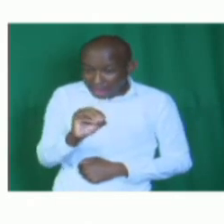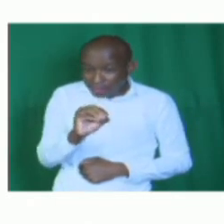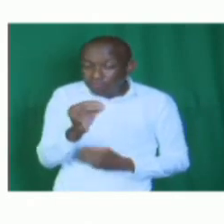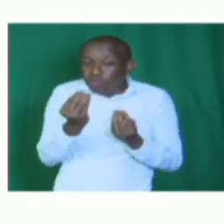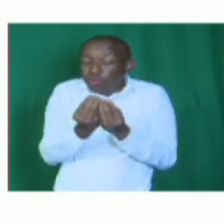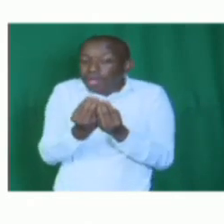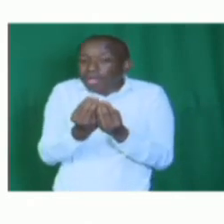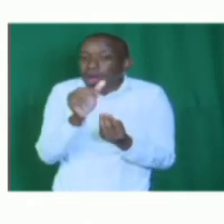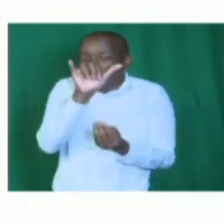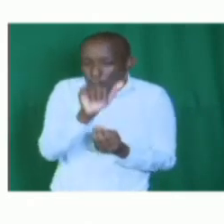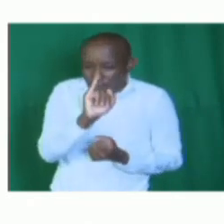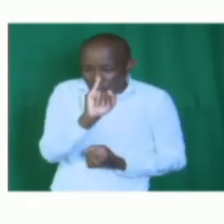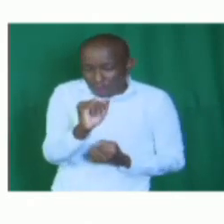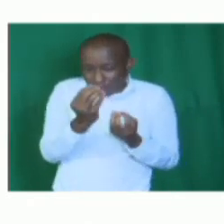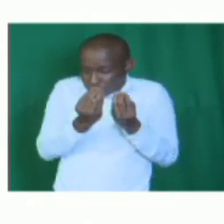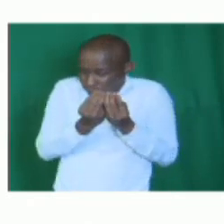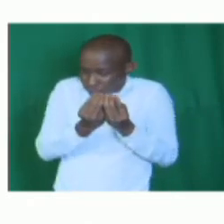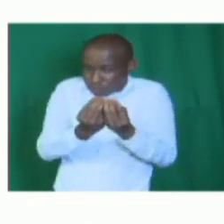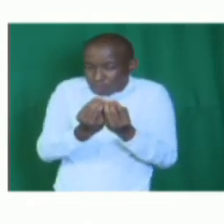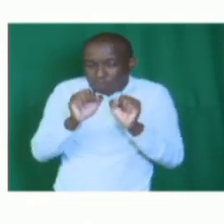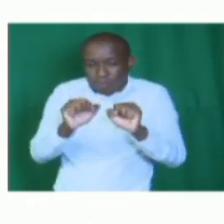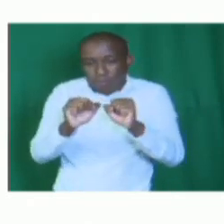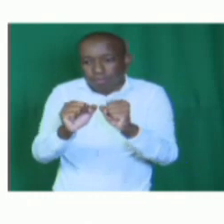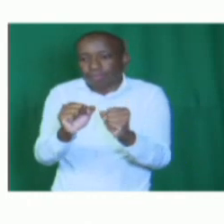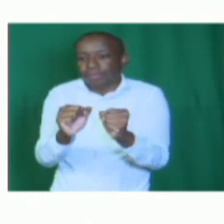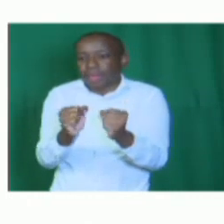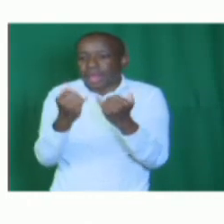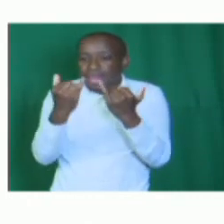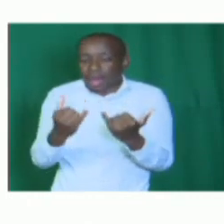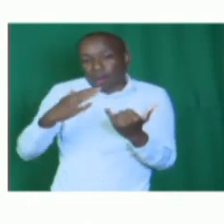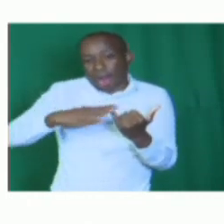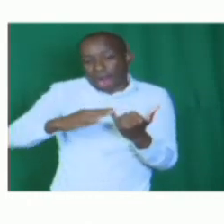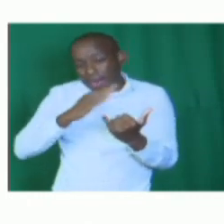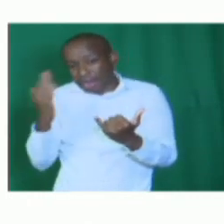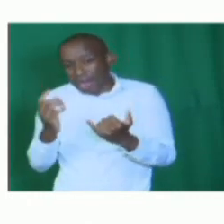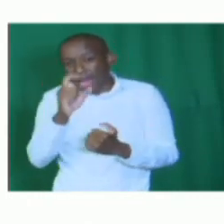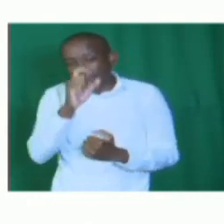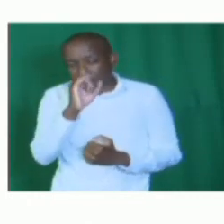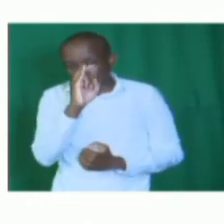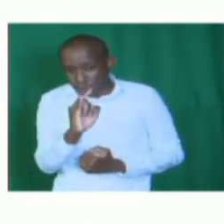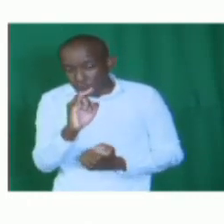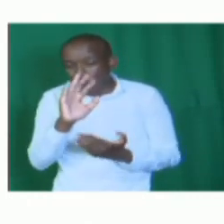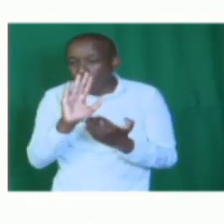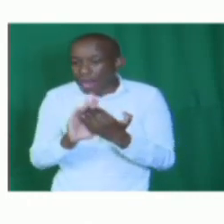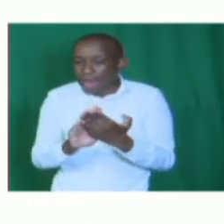with y1, which means here now we are going to have x2